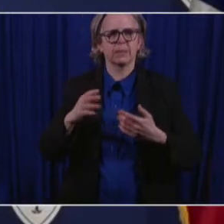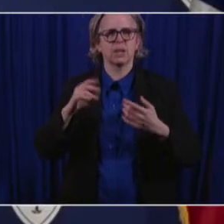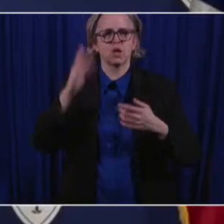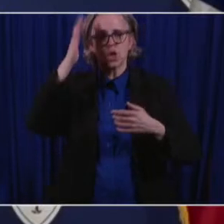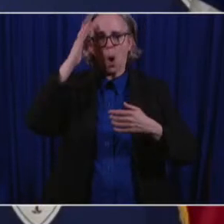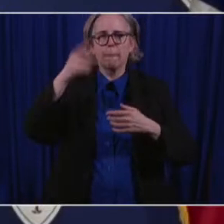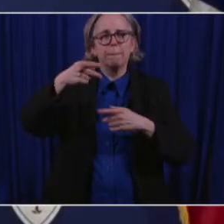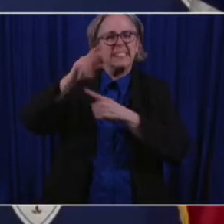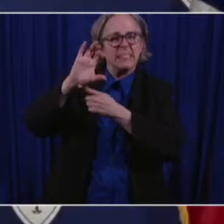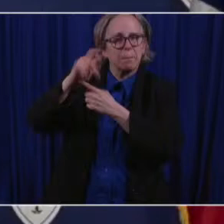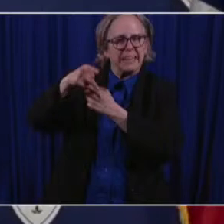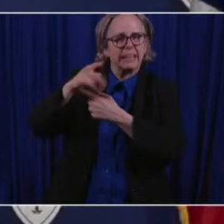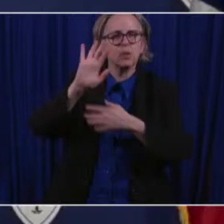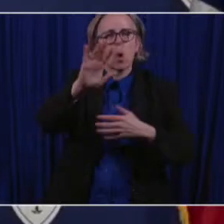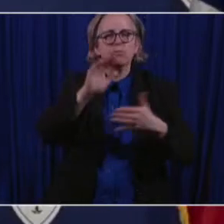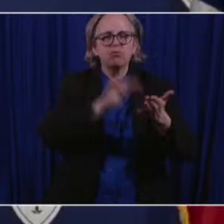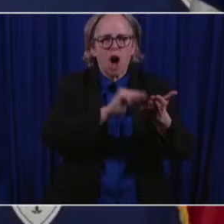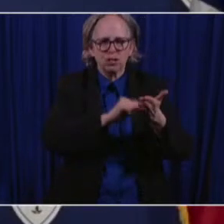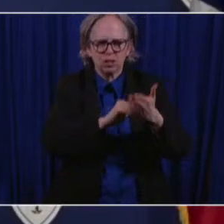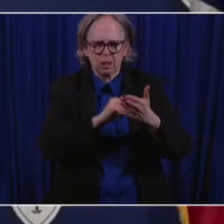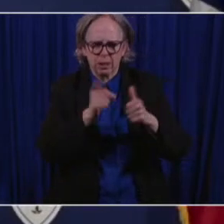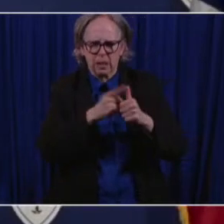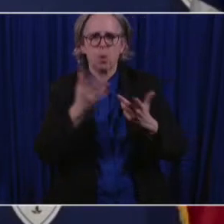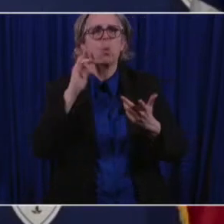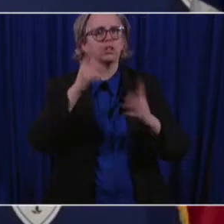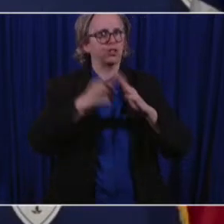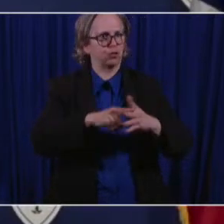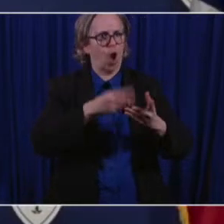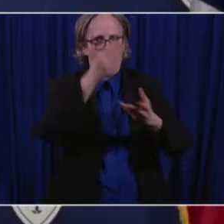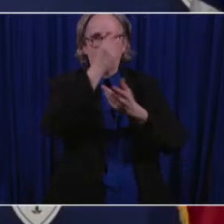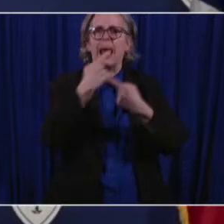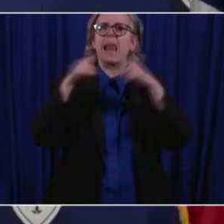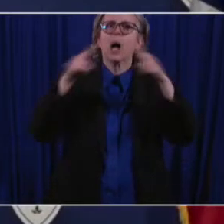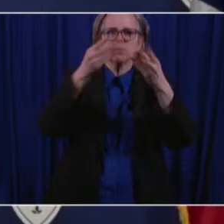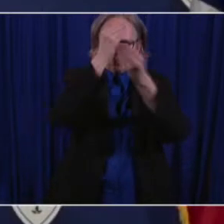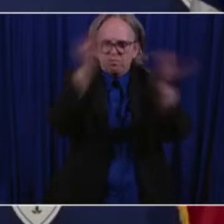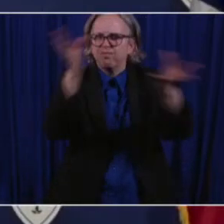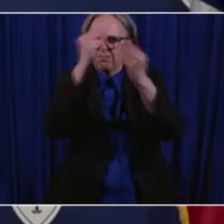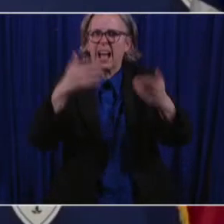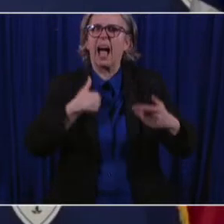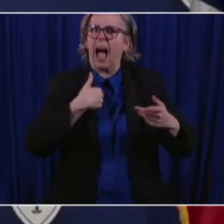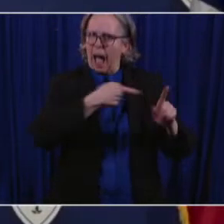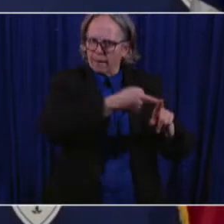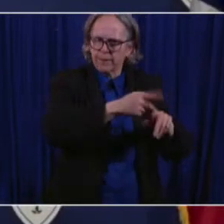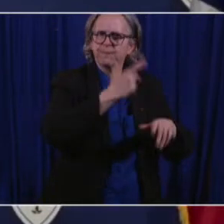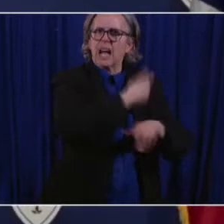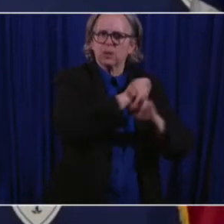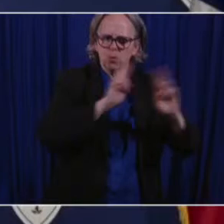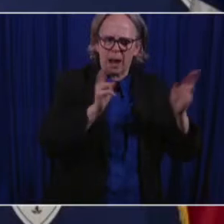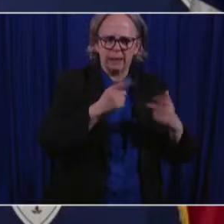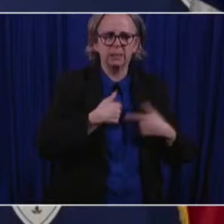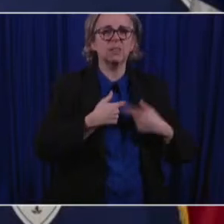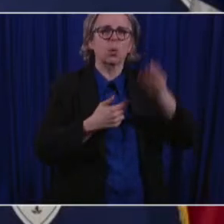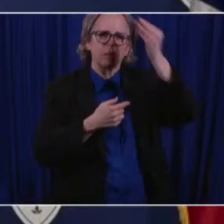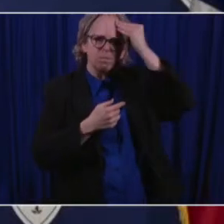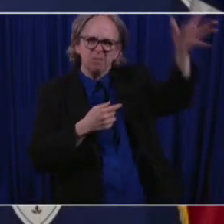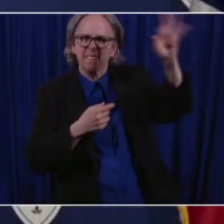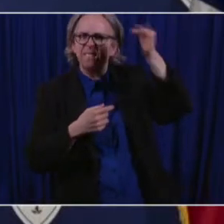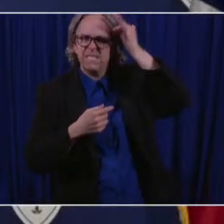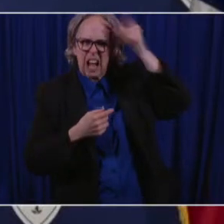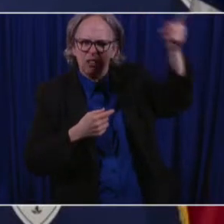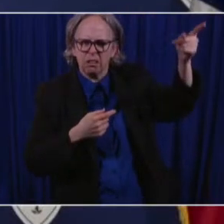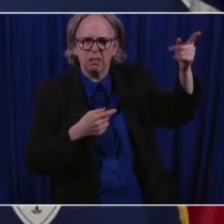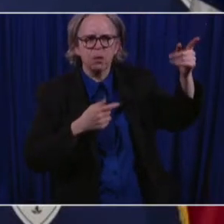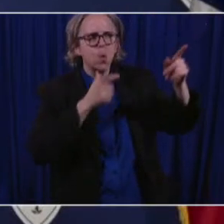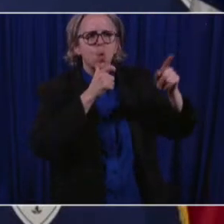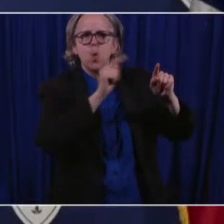the vaccine. And what we believe that's going to do, nobody knows their patients better than the primary